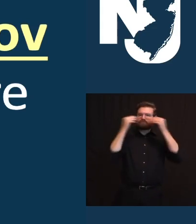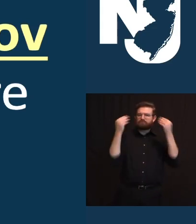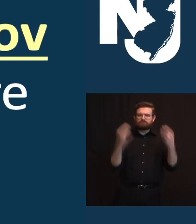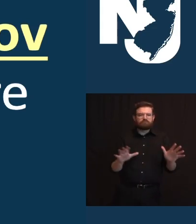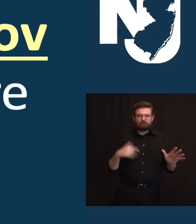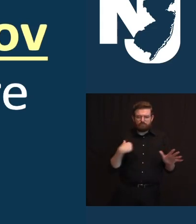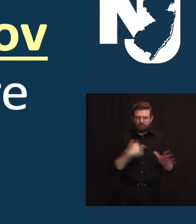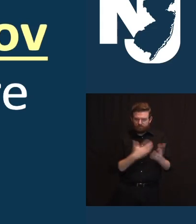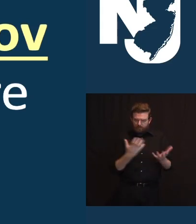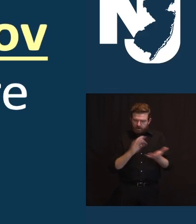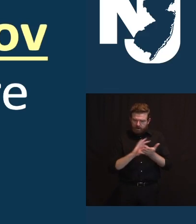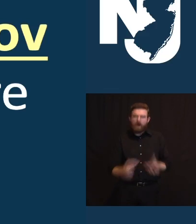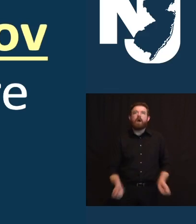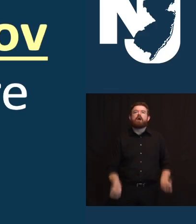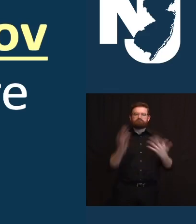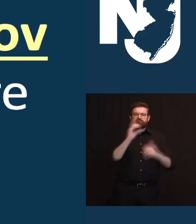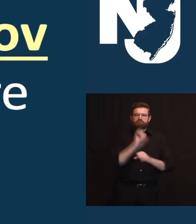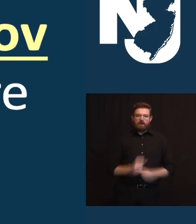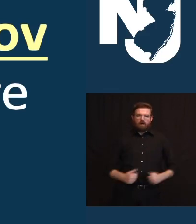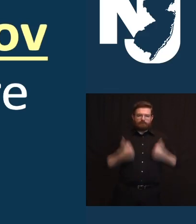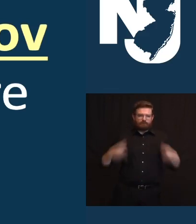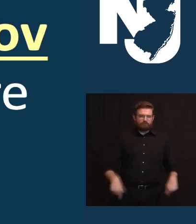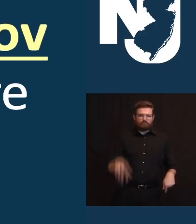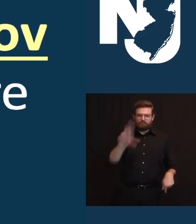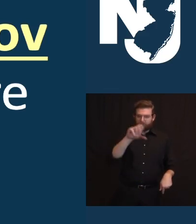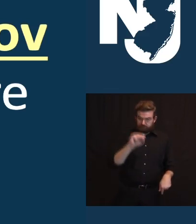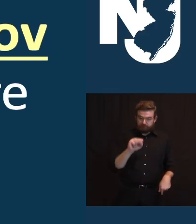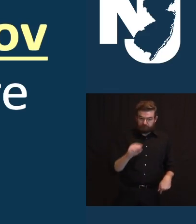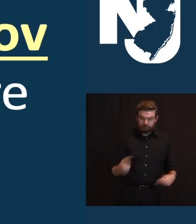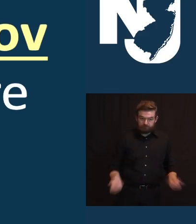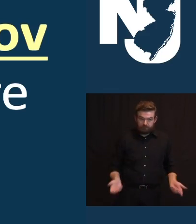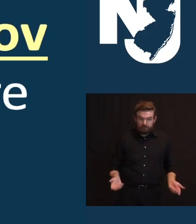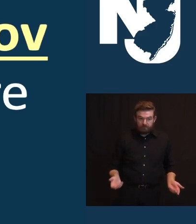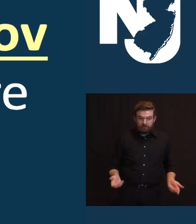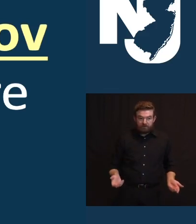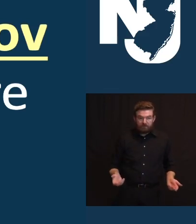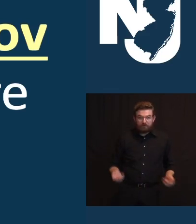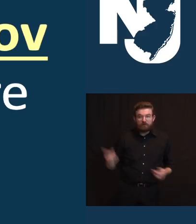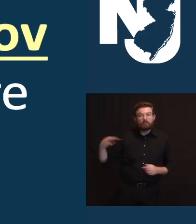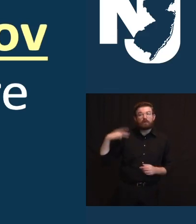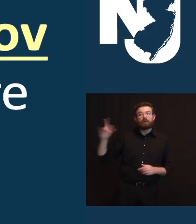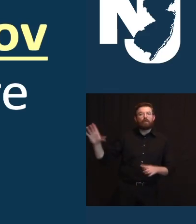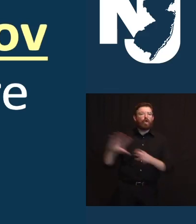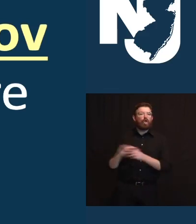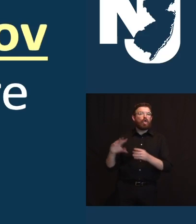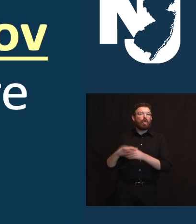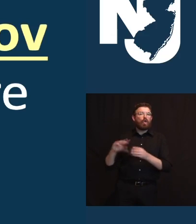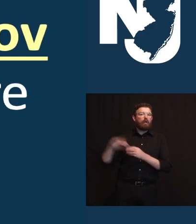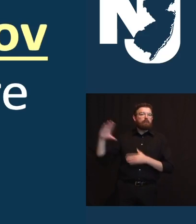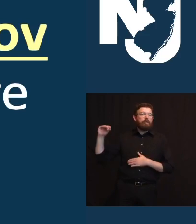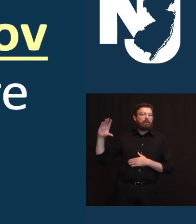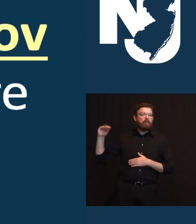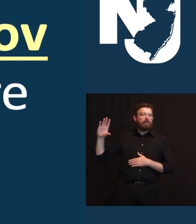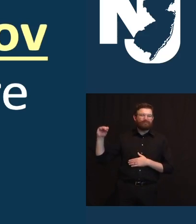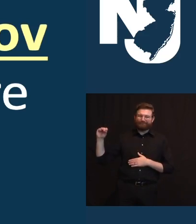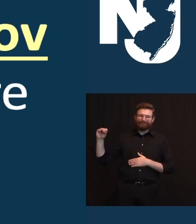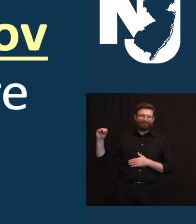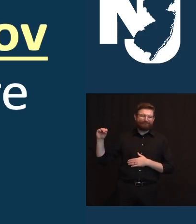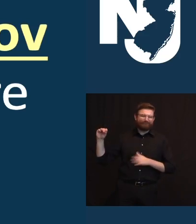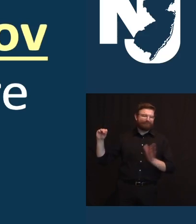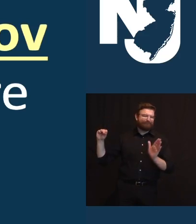rhetoric coming up from Washington is not just wrong, it's contrary to the spirit of our Constitution, and it is unenforceable. Everyone